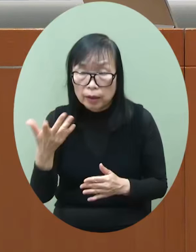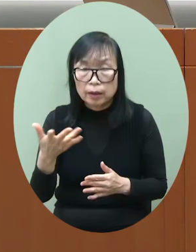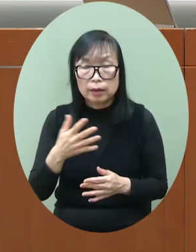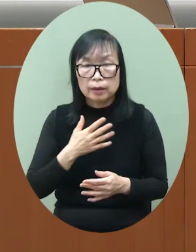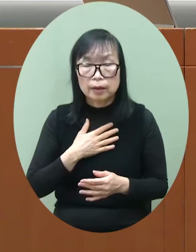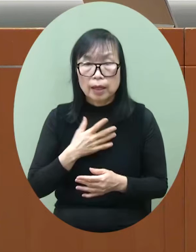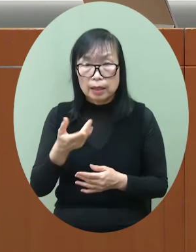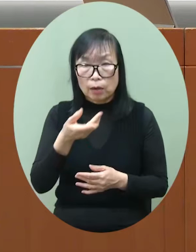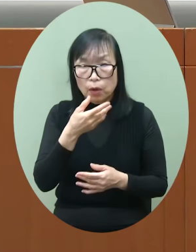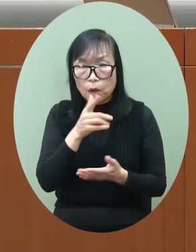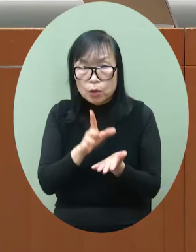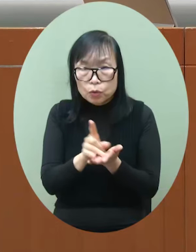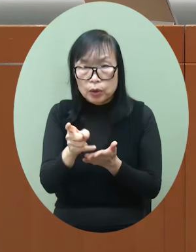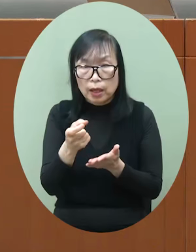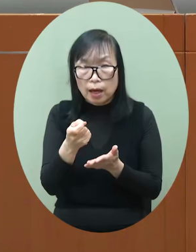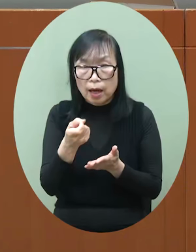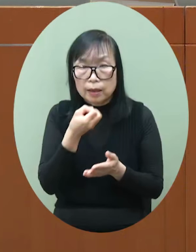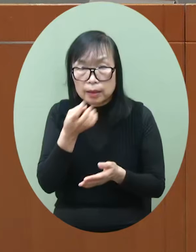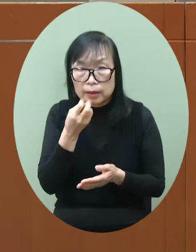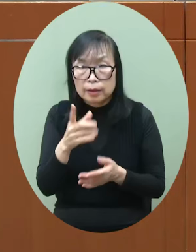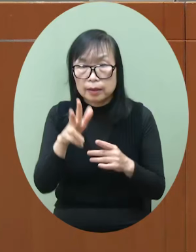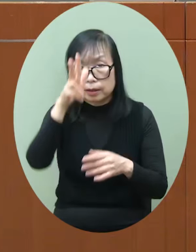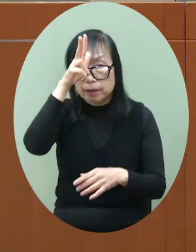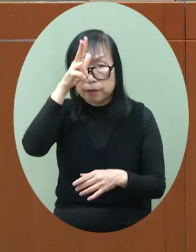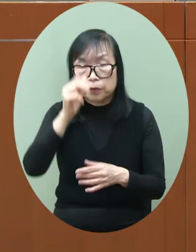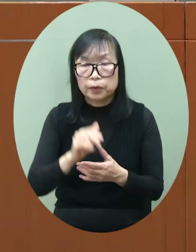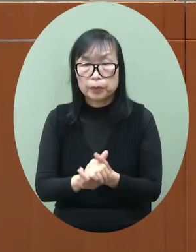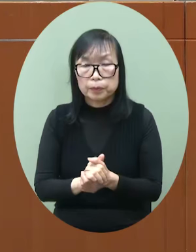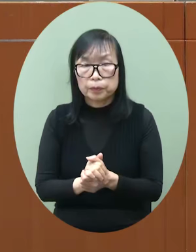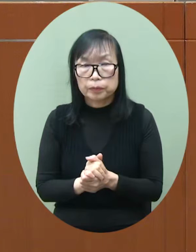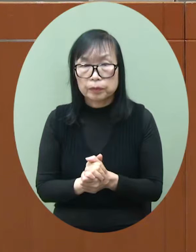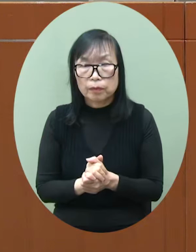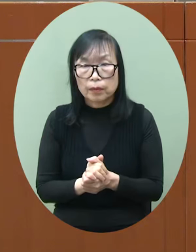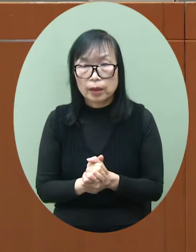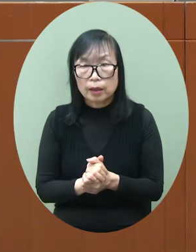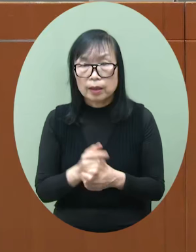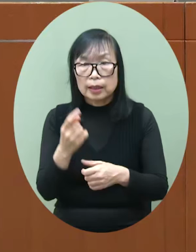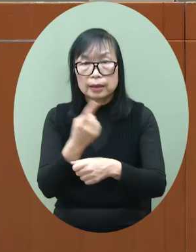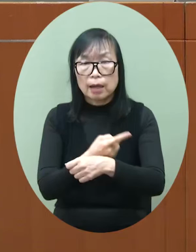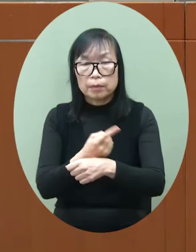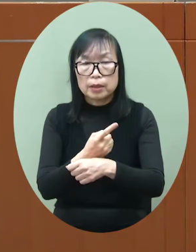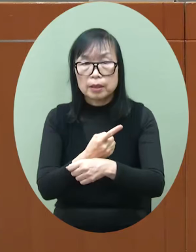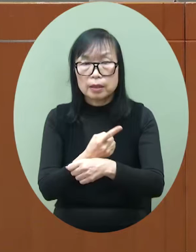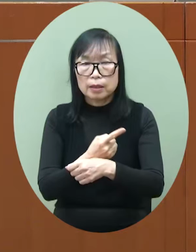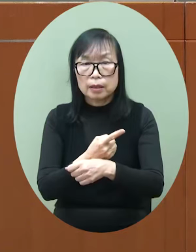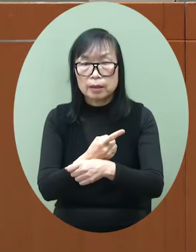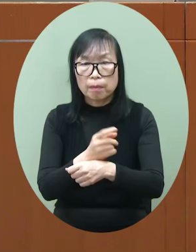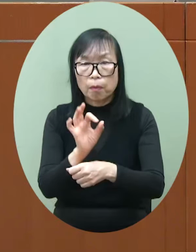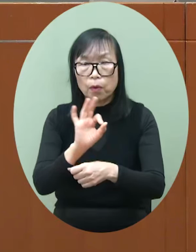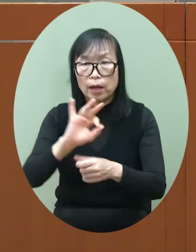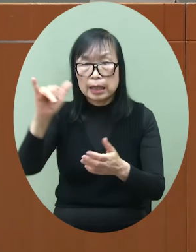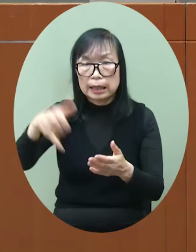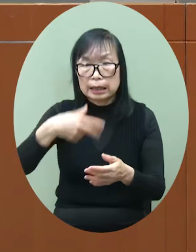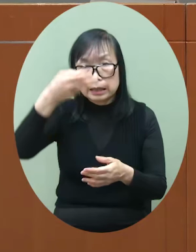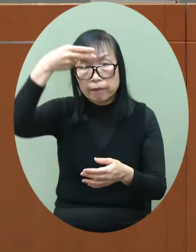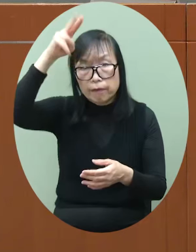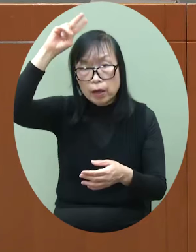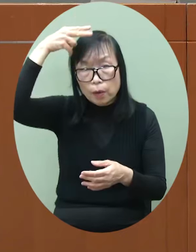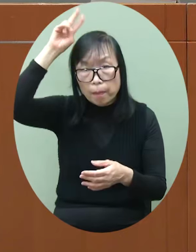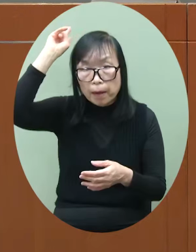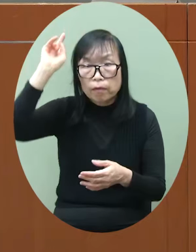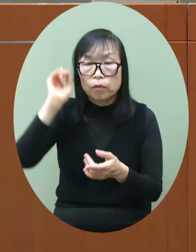perhaps stop foreign domestic helpers from the Philippines and Indonesias from entering Hong Kong for a period of time do you think that would